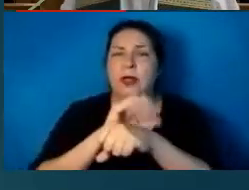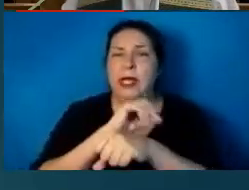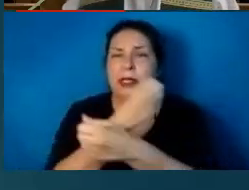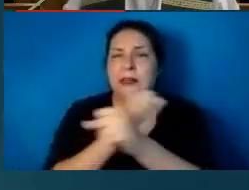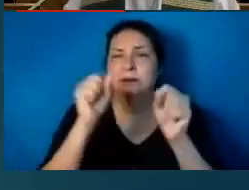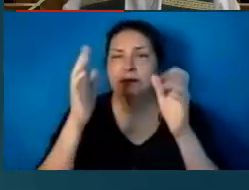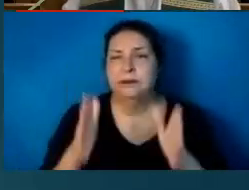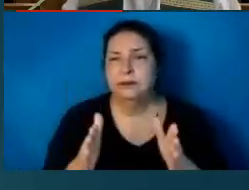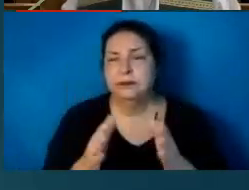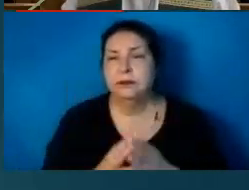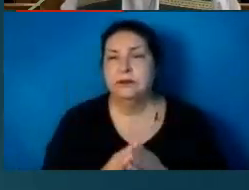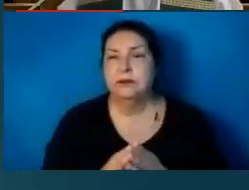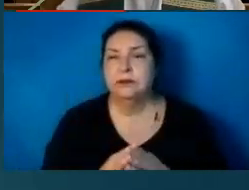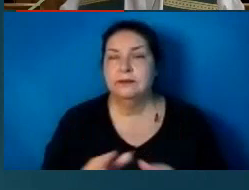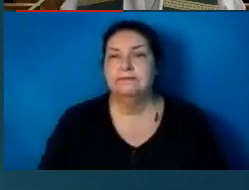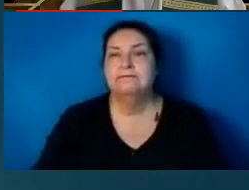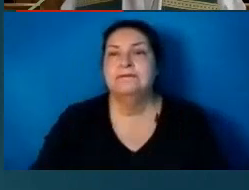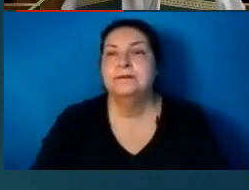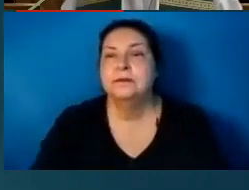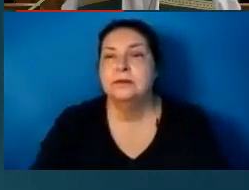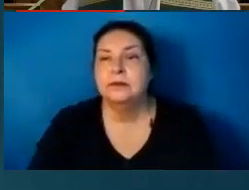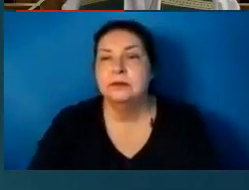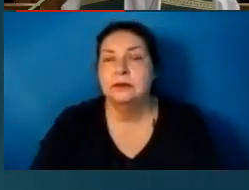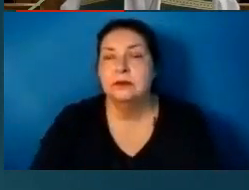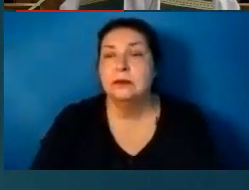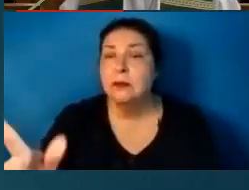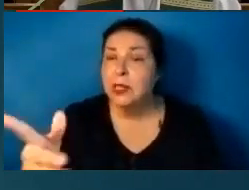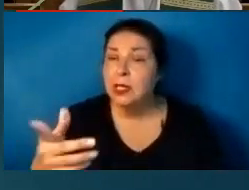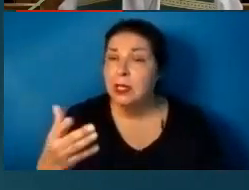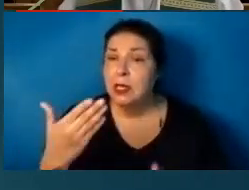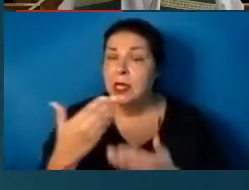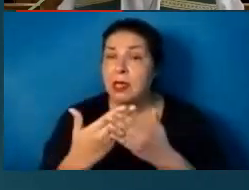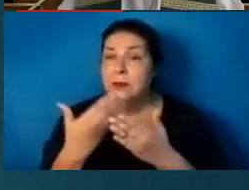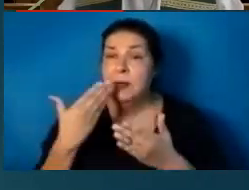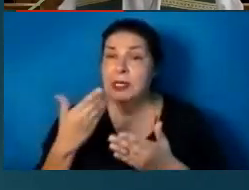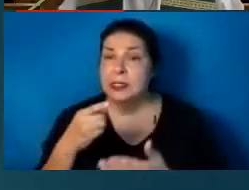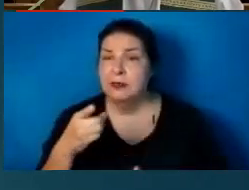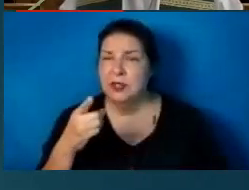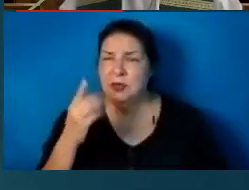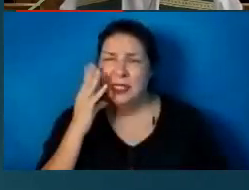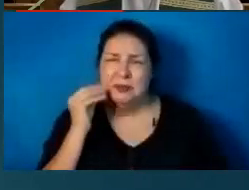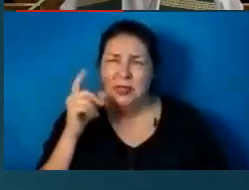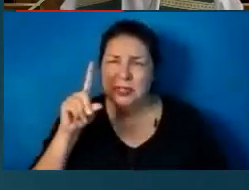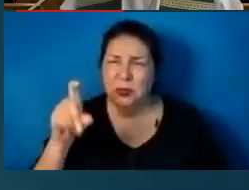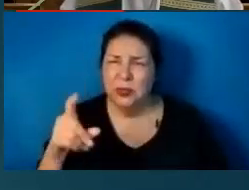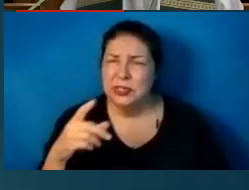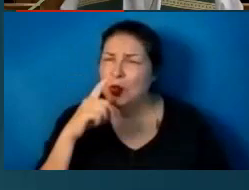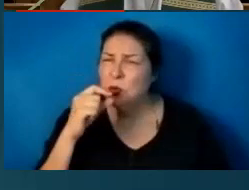redeemer. Have you ever faced the question about who is God and how do you